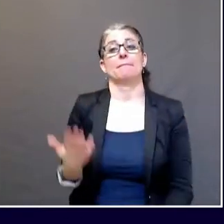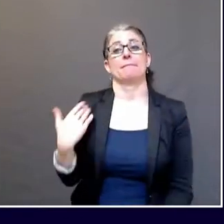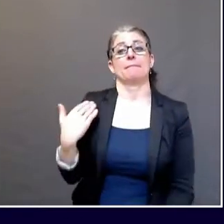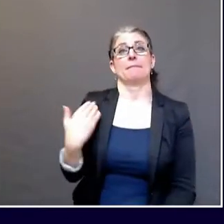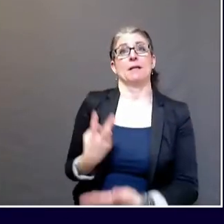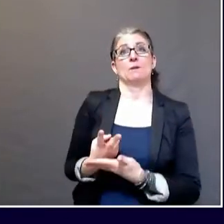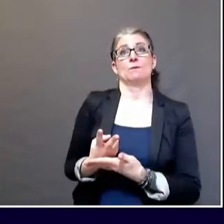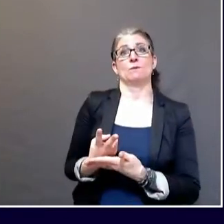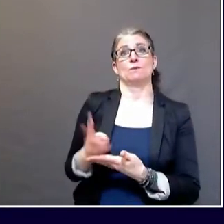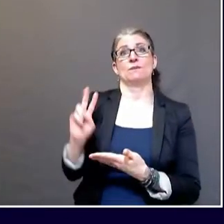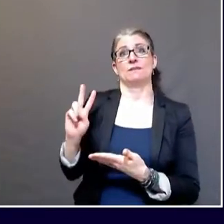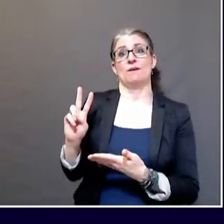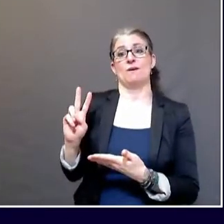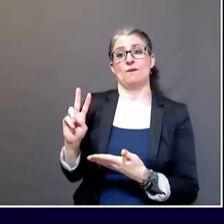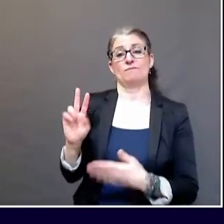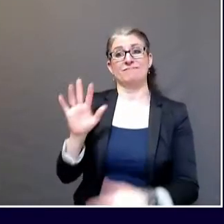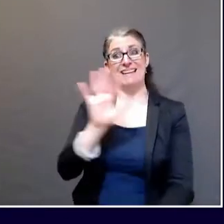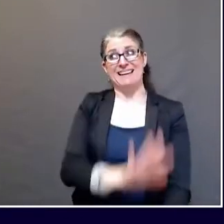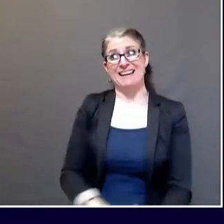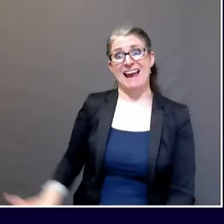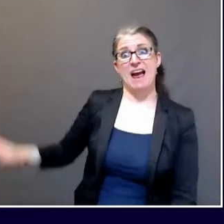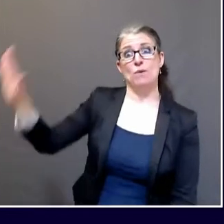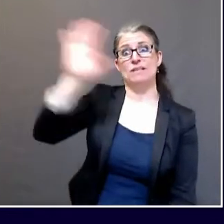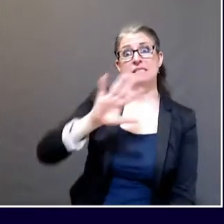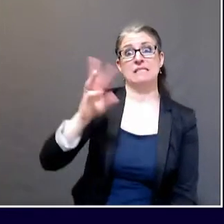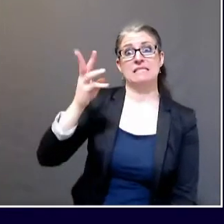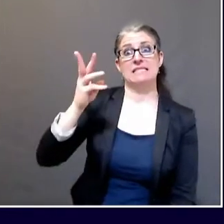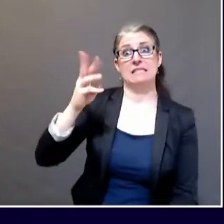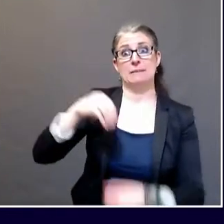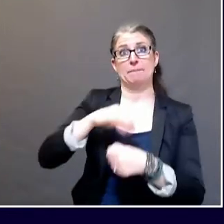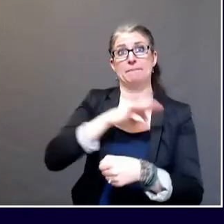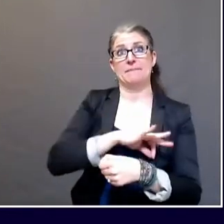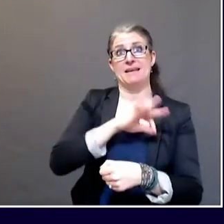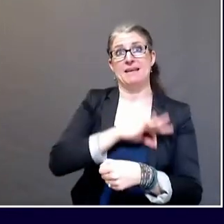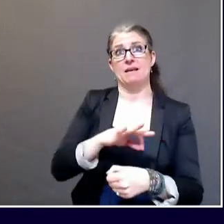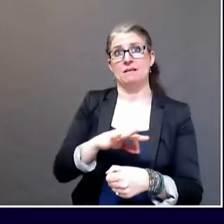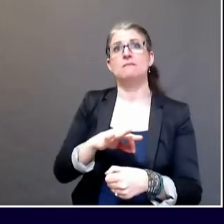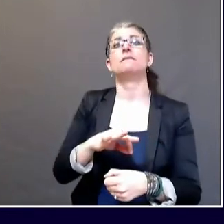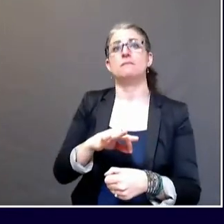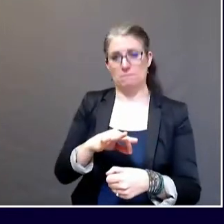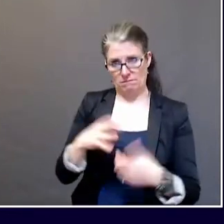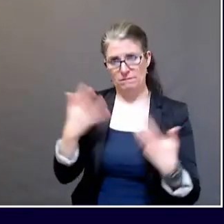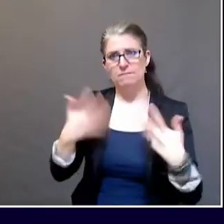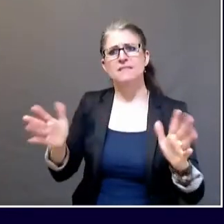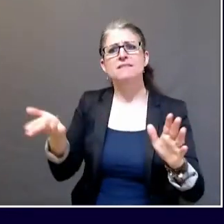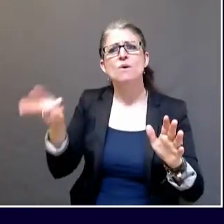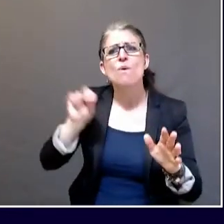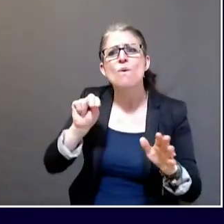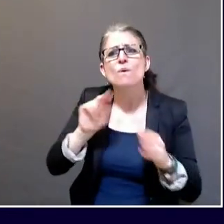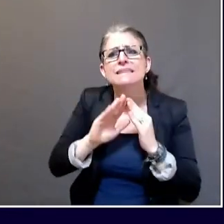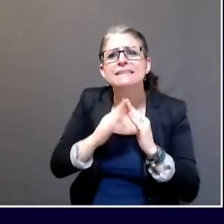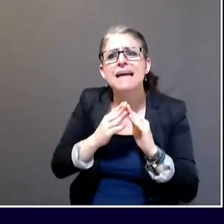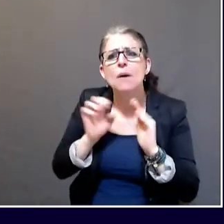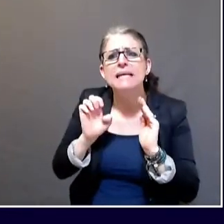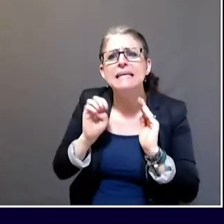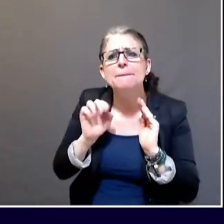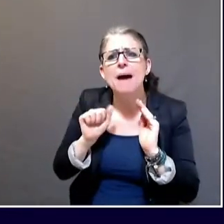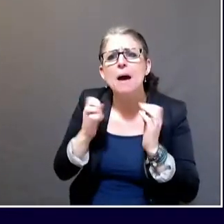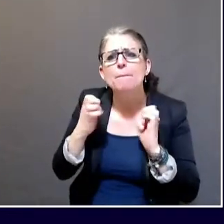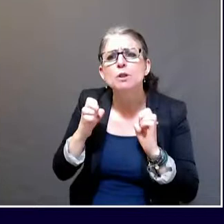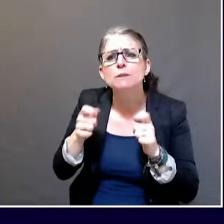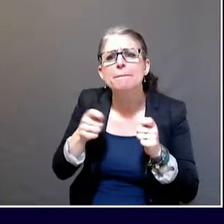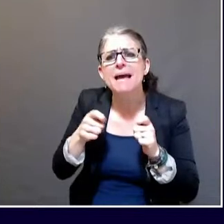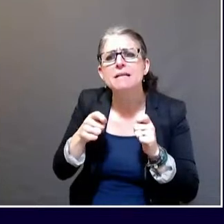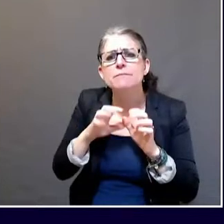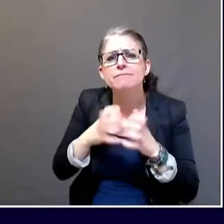know exactly where we are and where we're going. I laid out exactly what our concept of operations was, what we look to be working with them